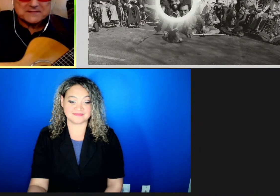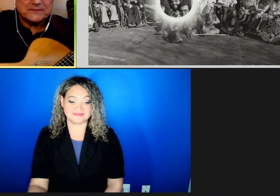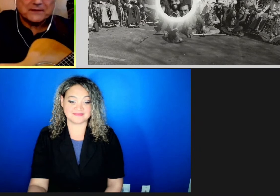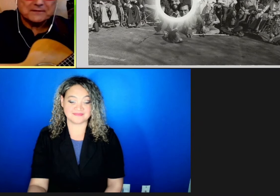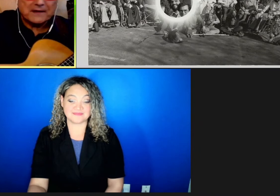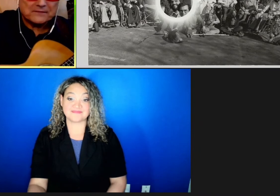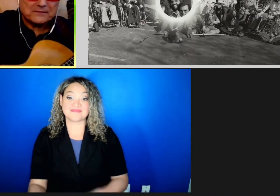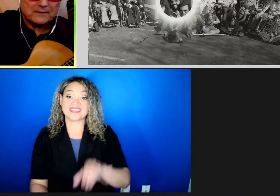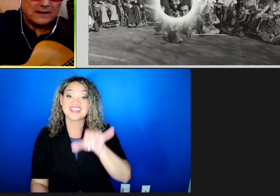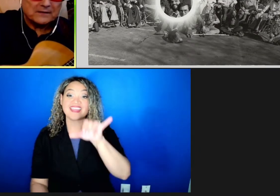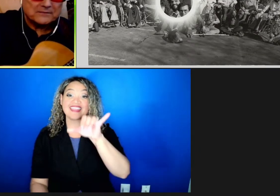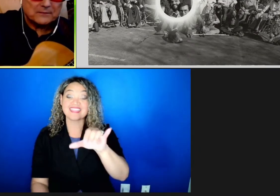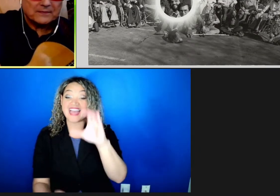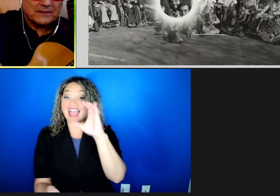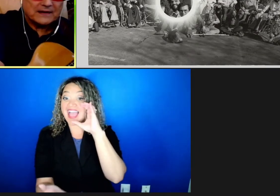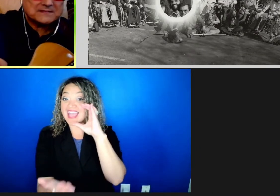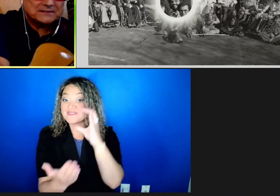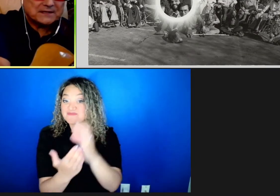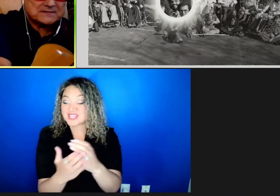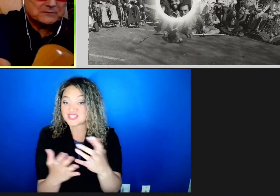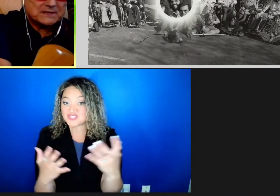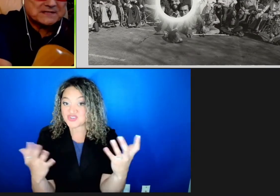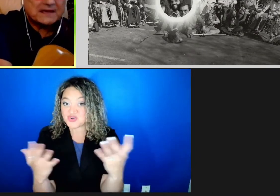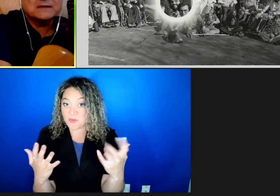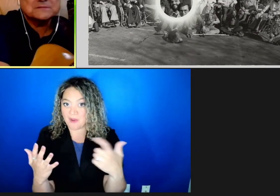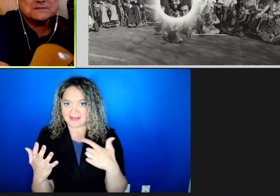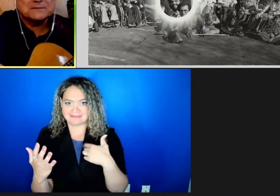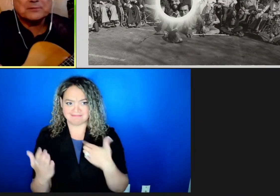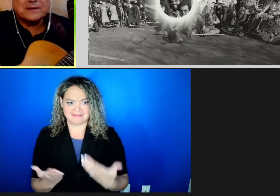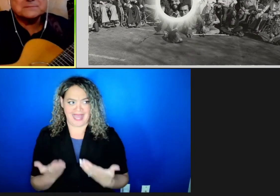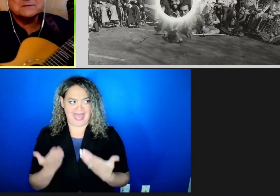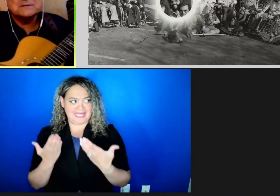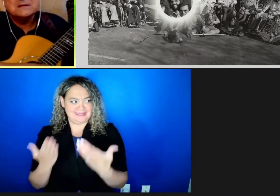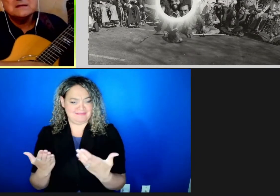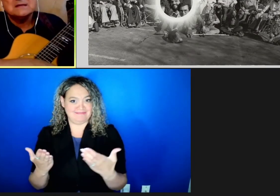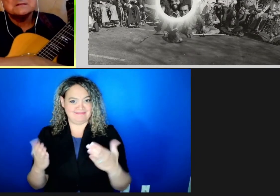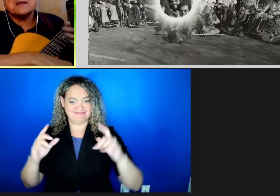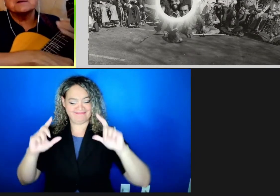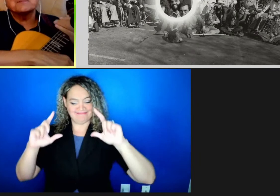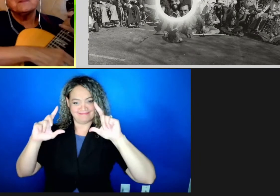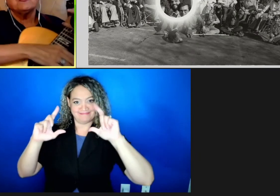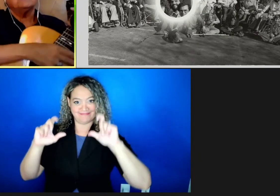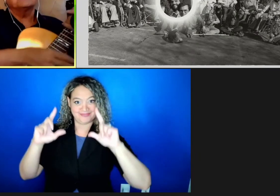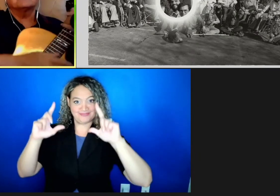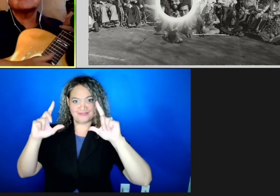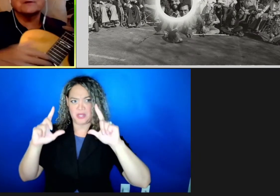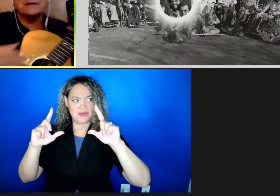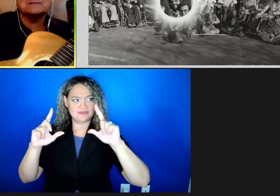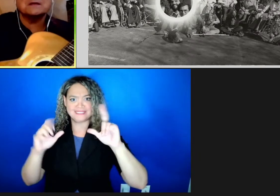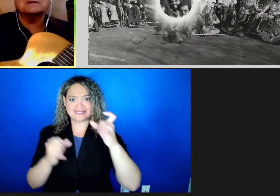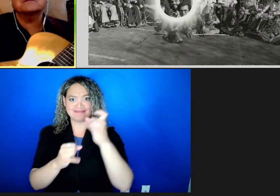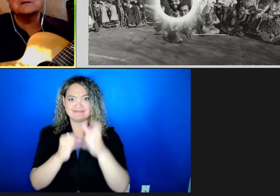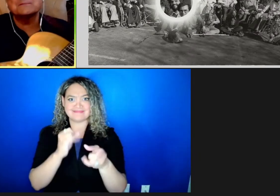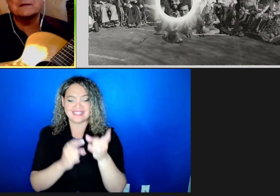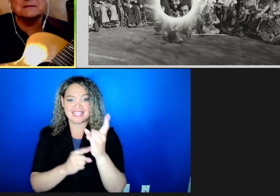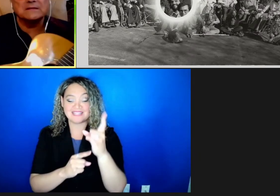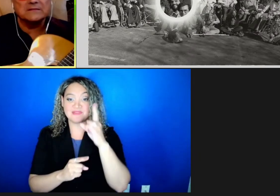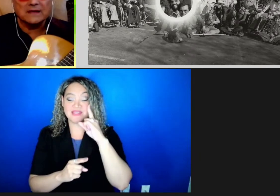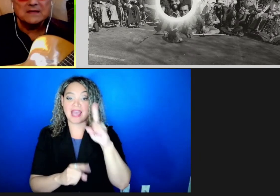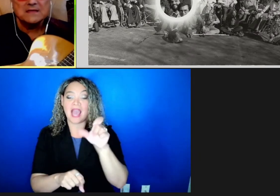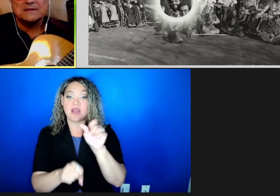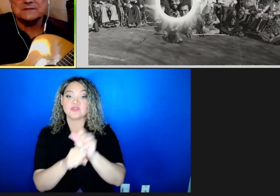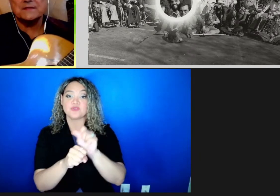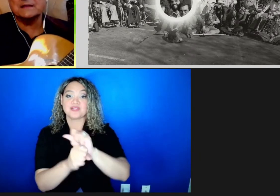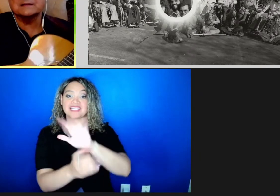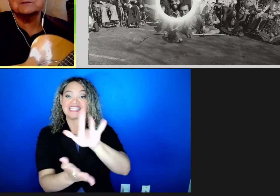That is a photograph that I suggested we take. It was an impromptu setup when I was working in the Center for Independent